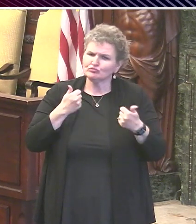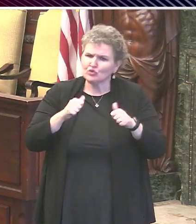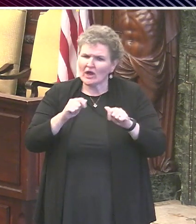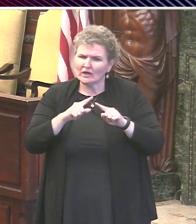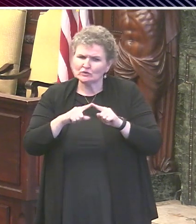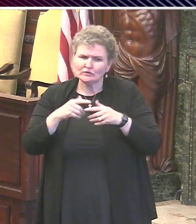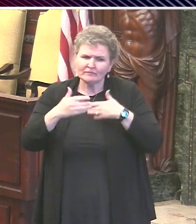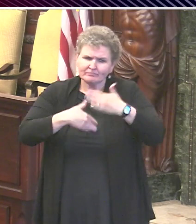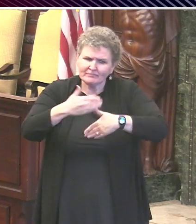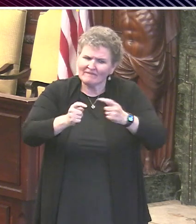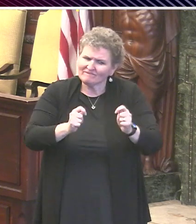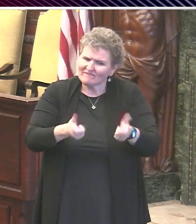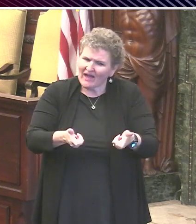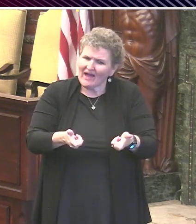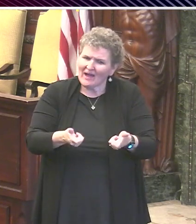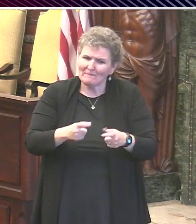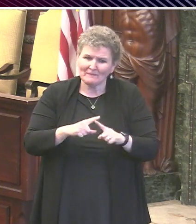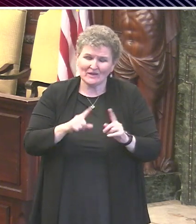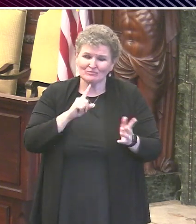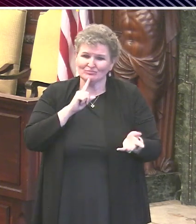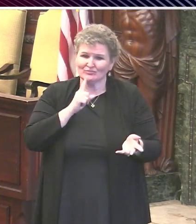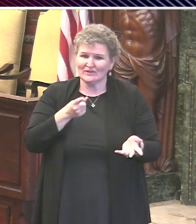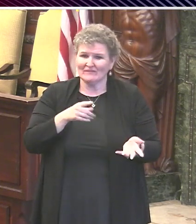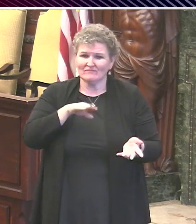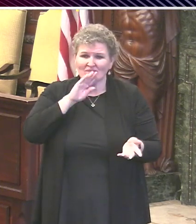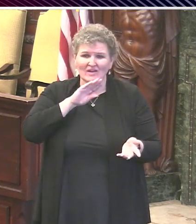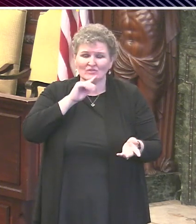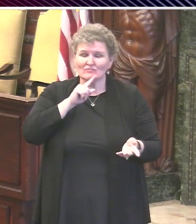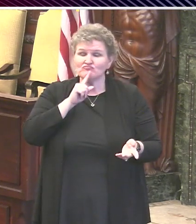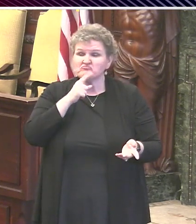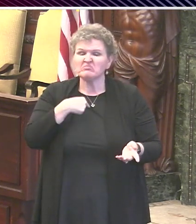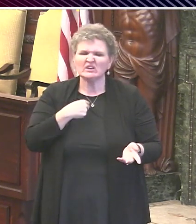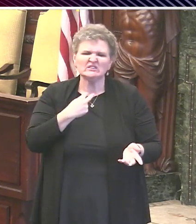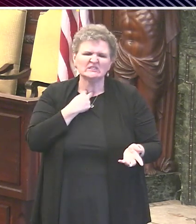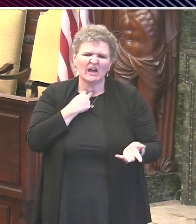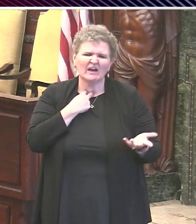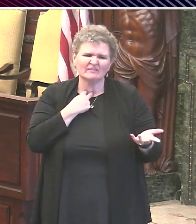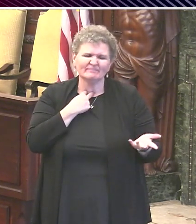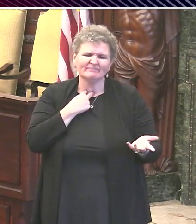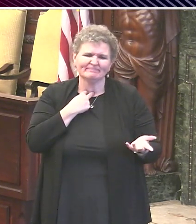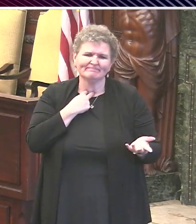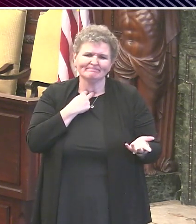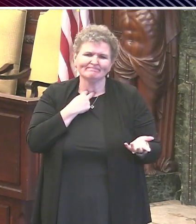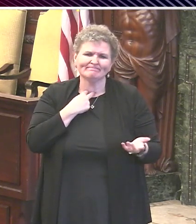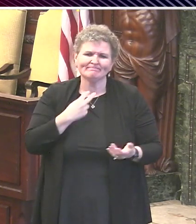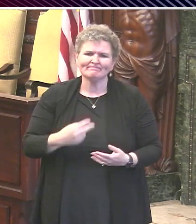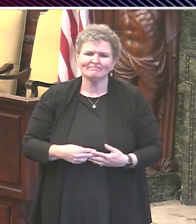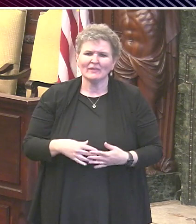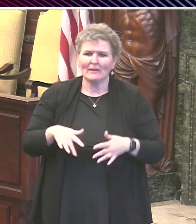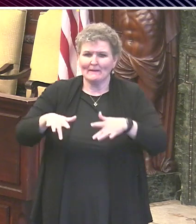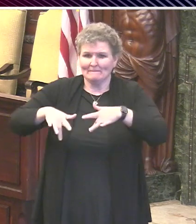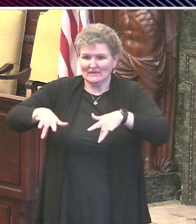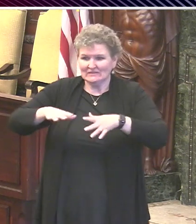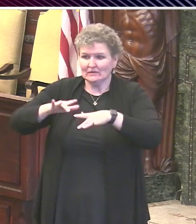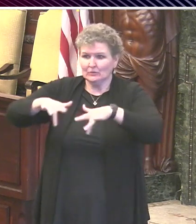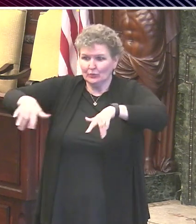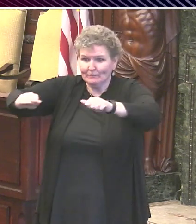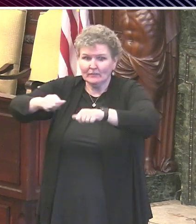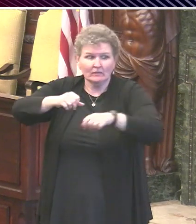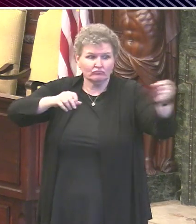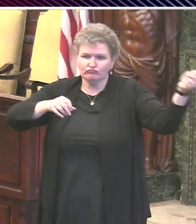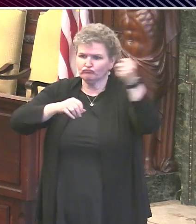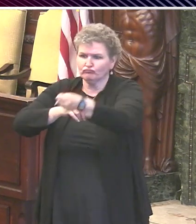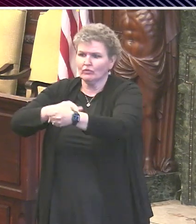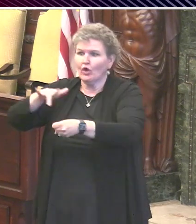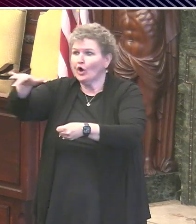city to do that. But simply turning over those units is not something that I am able to